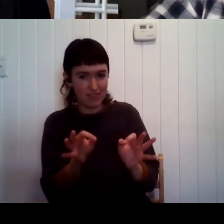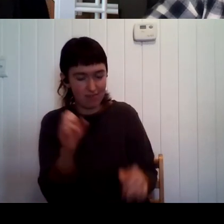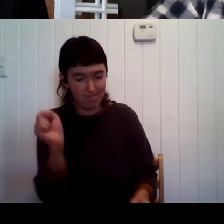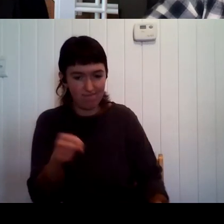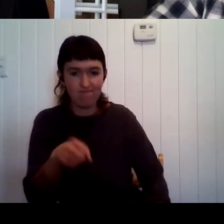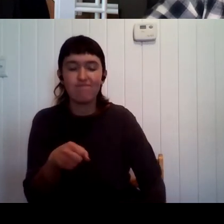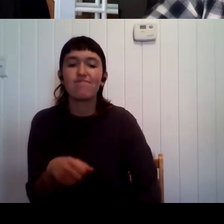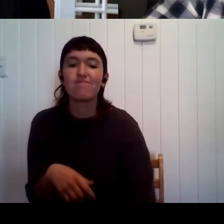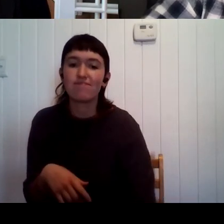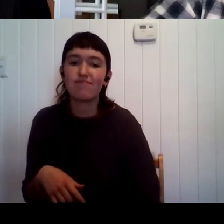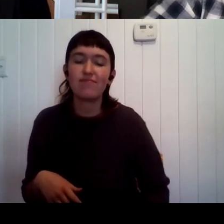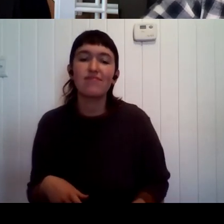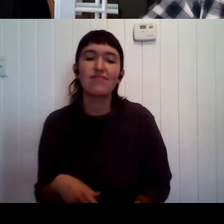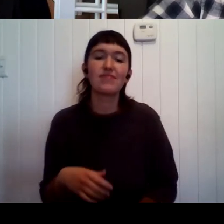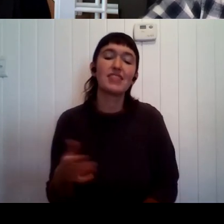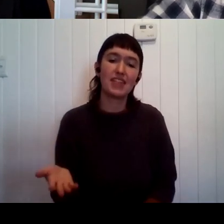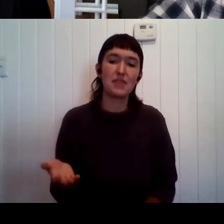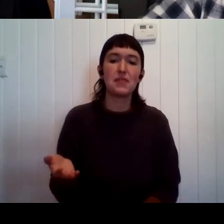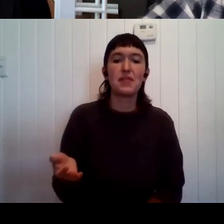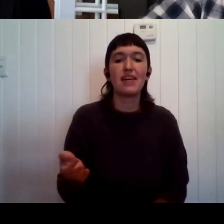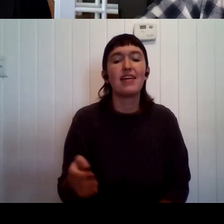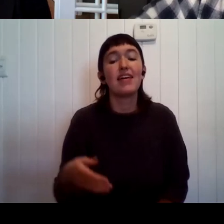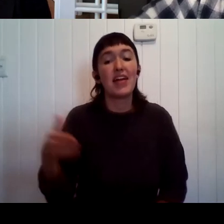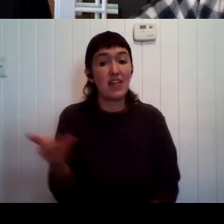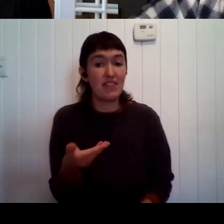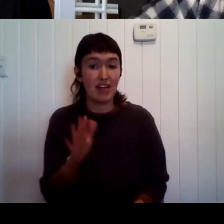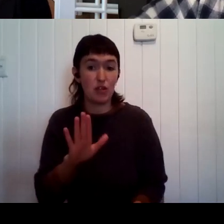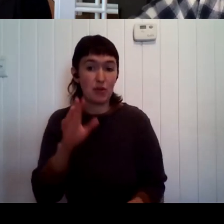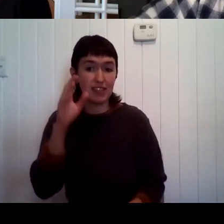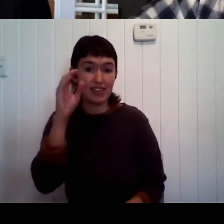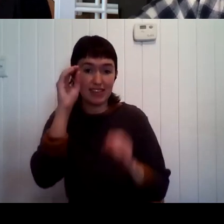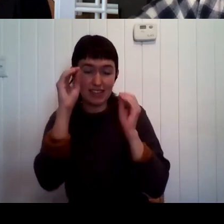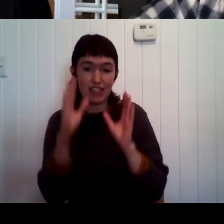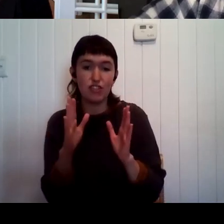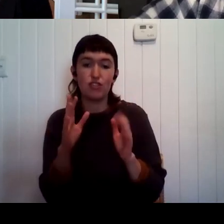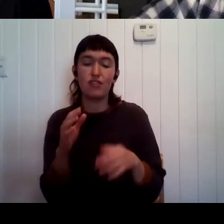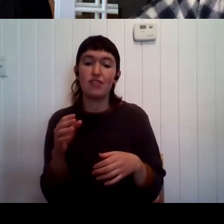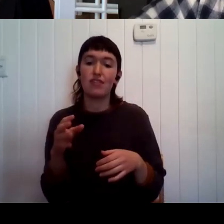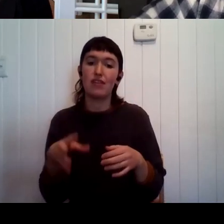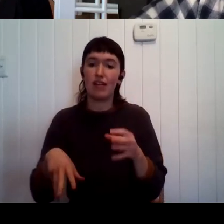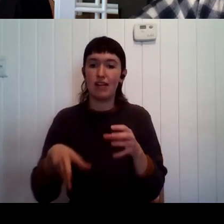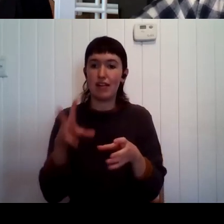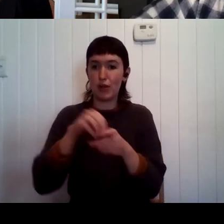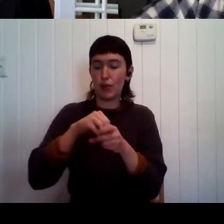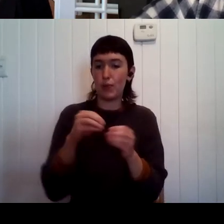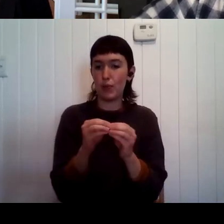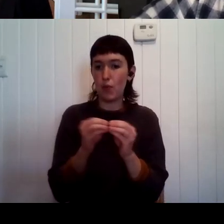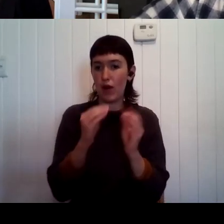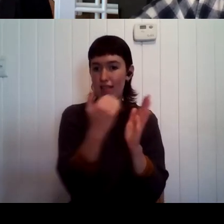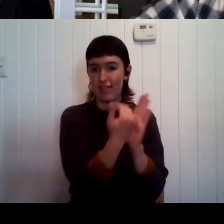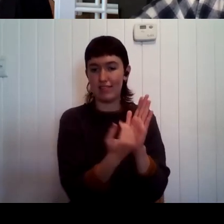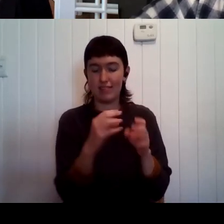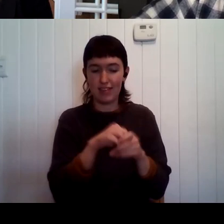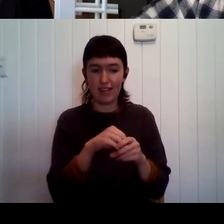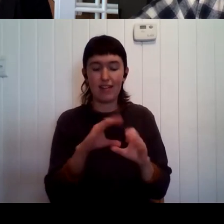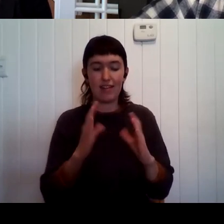besides, of course, inviting your teacher to get more lessons in the classrooms, I would